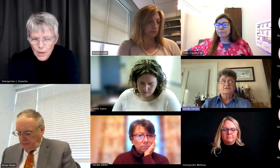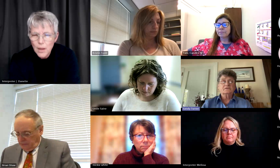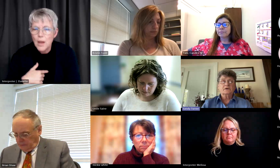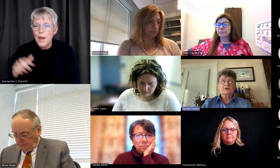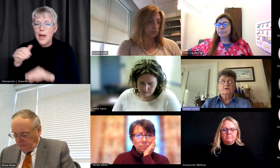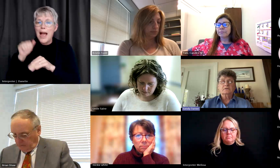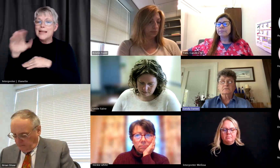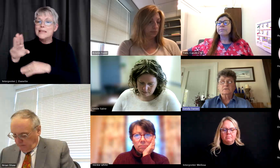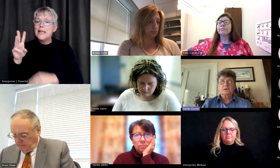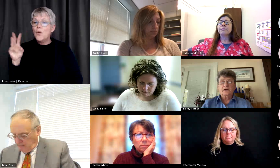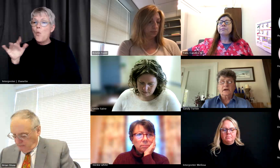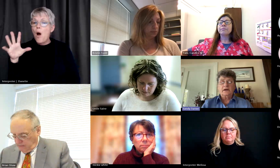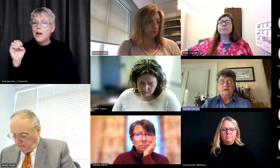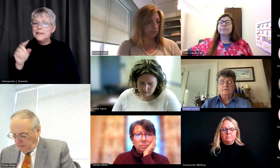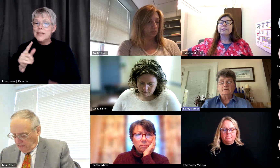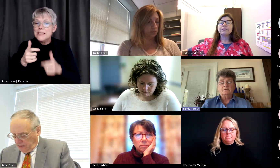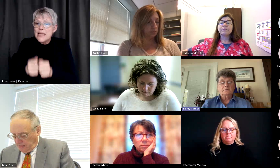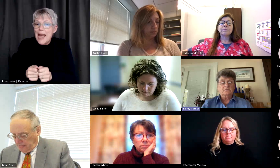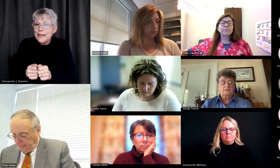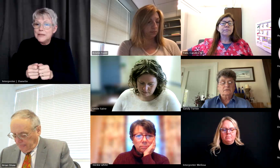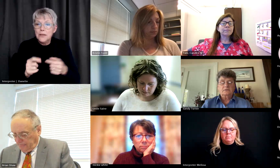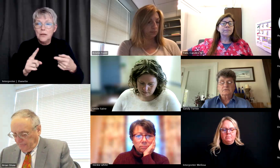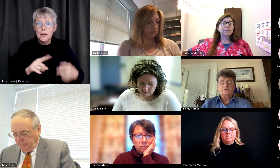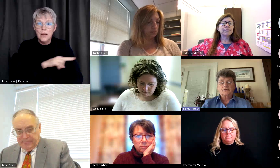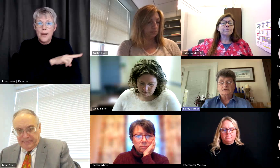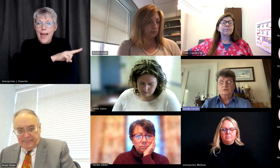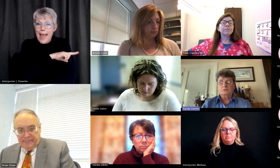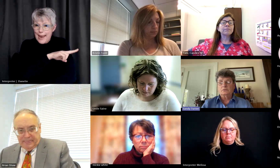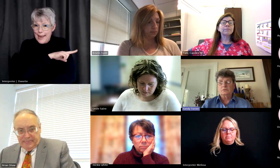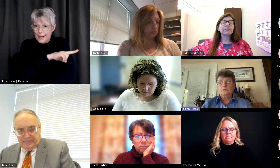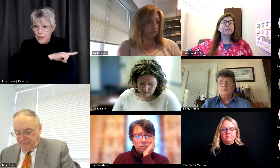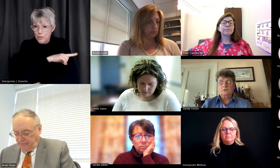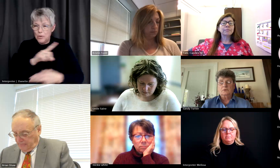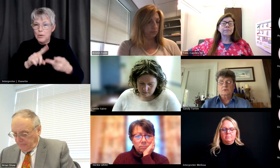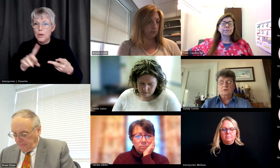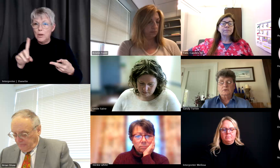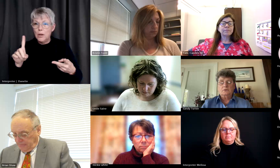else is here? Hannah, Drew,